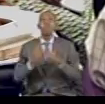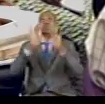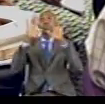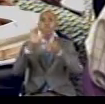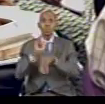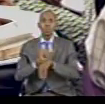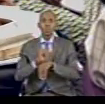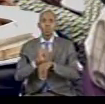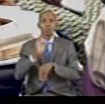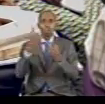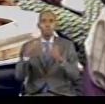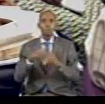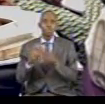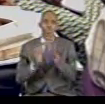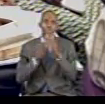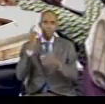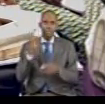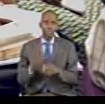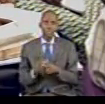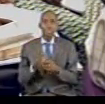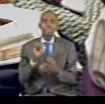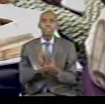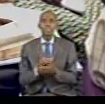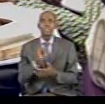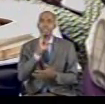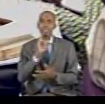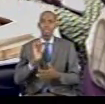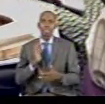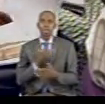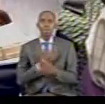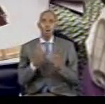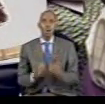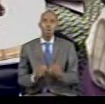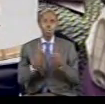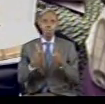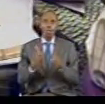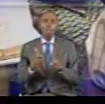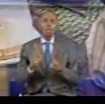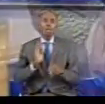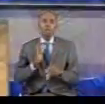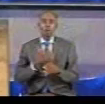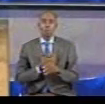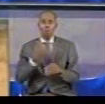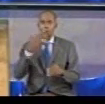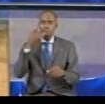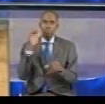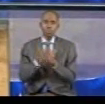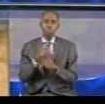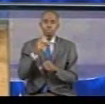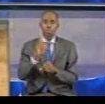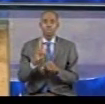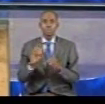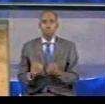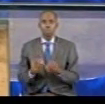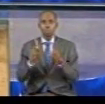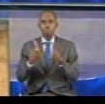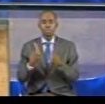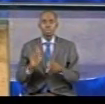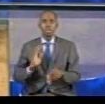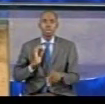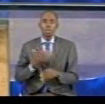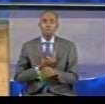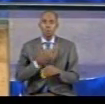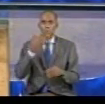will come. That's our privilege, our promised privilege. Our